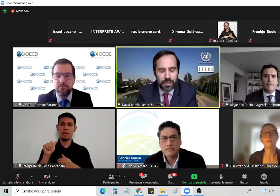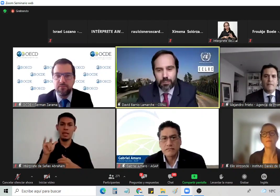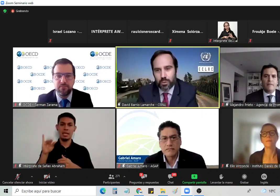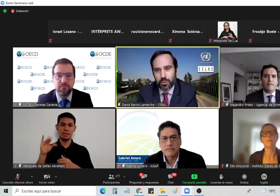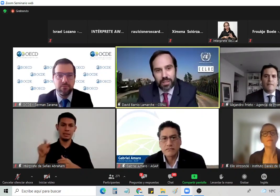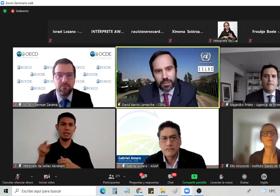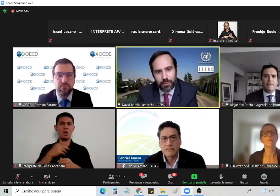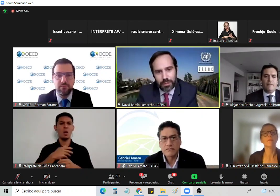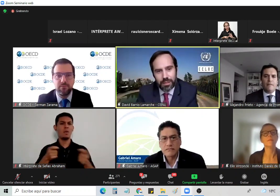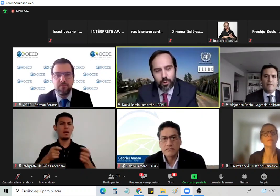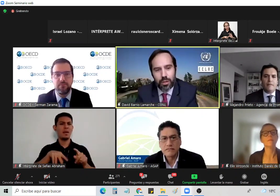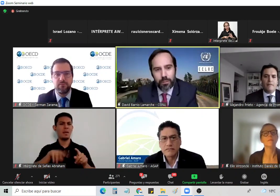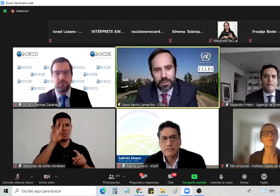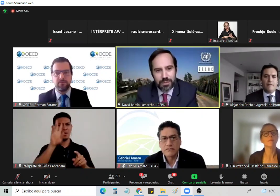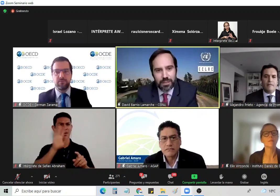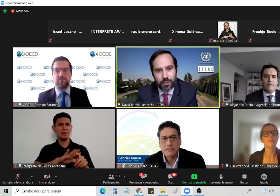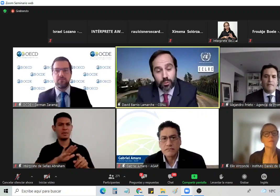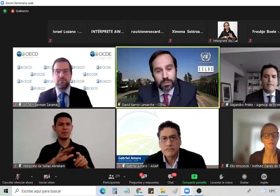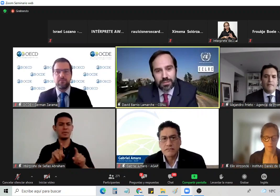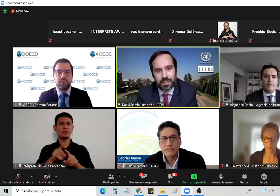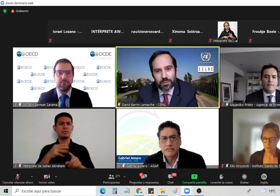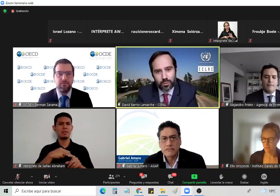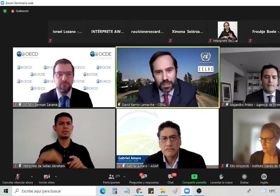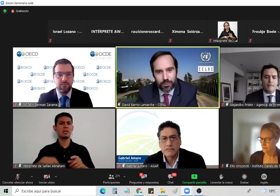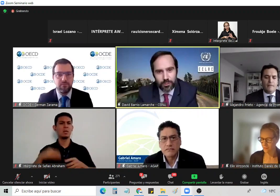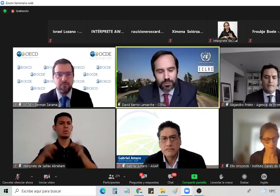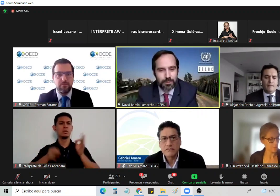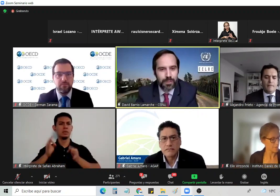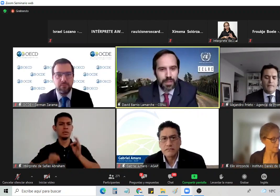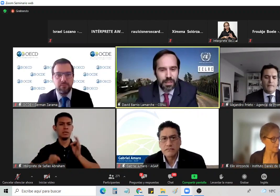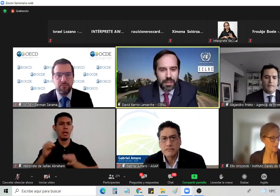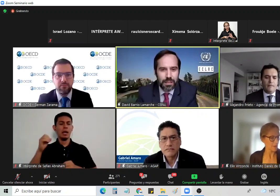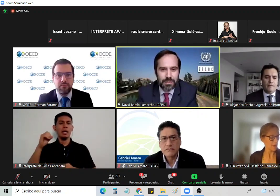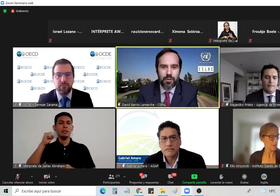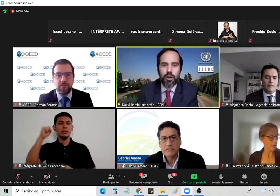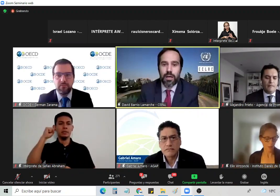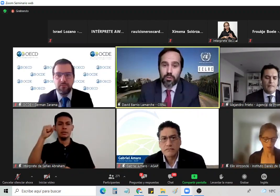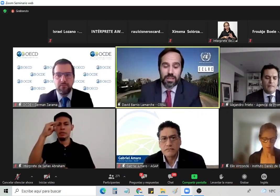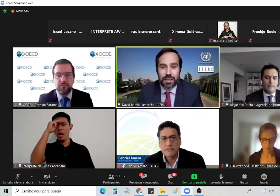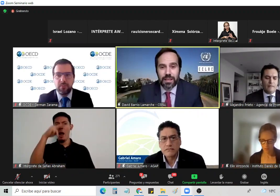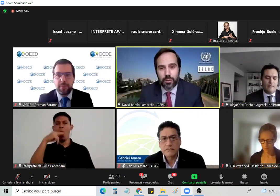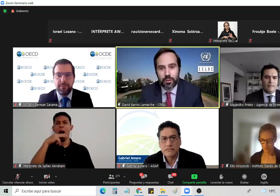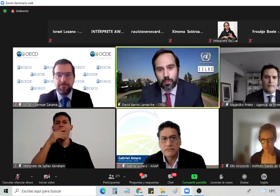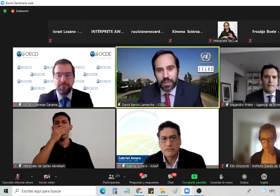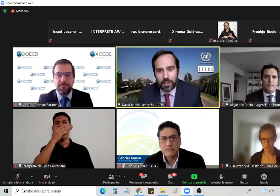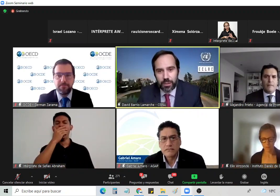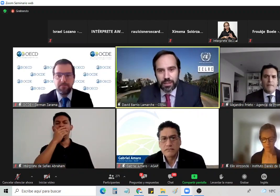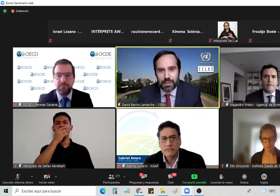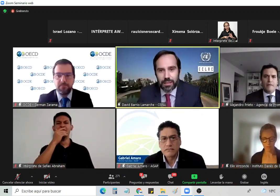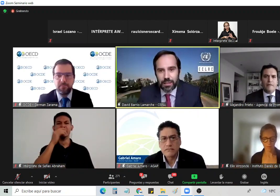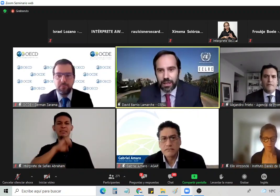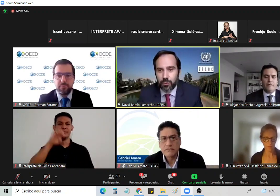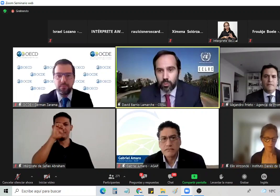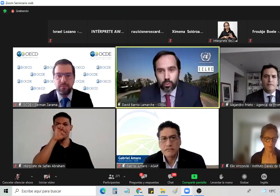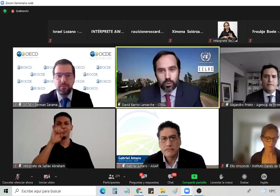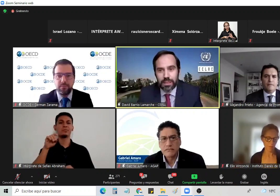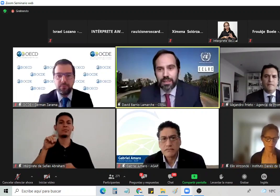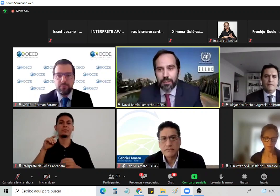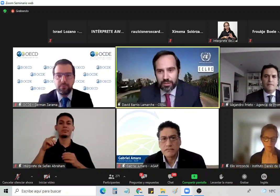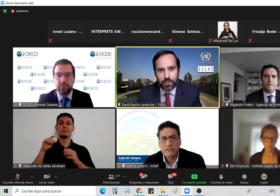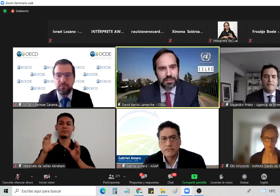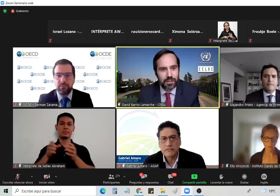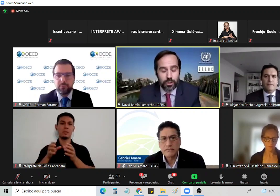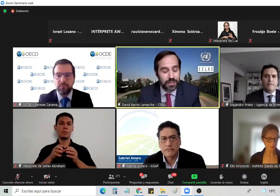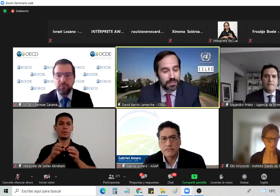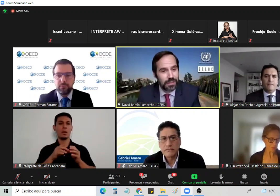mr welsh i would like to thank the peruvian government and the ministry of justice and human rights and also oecd